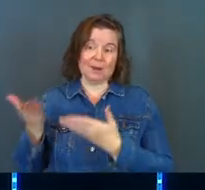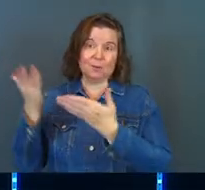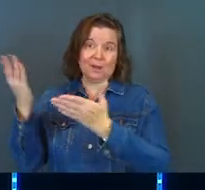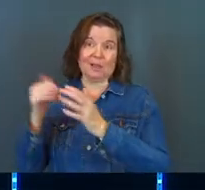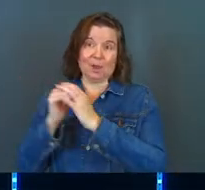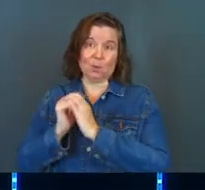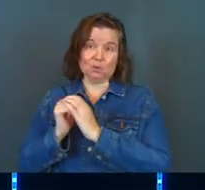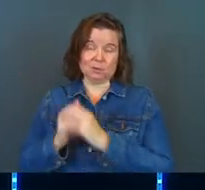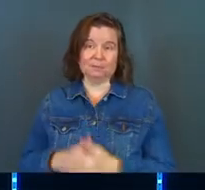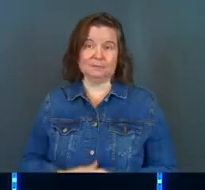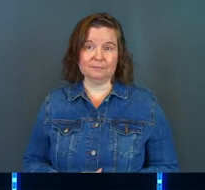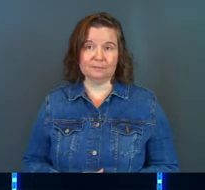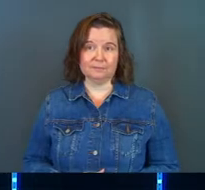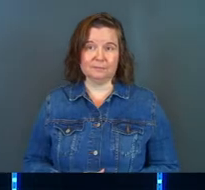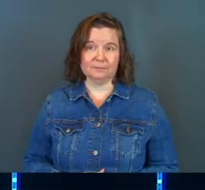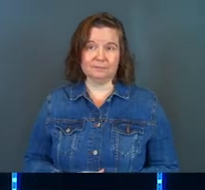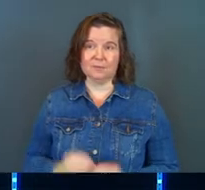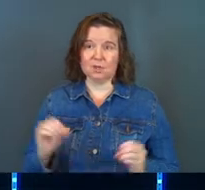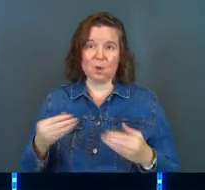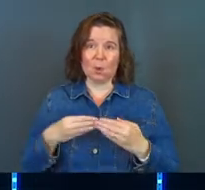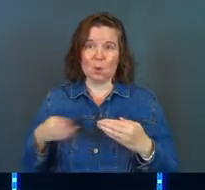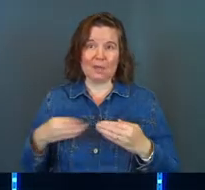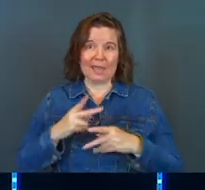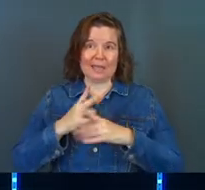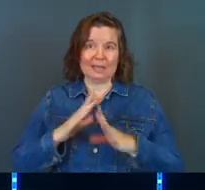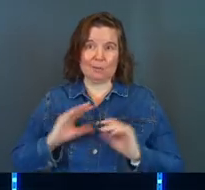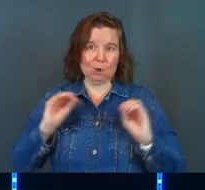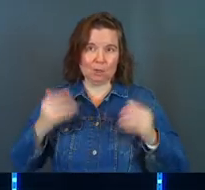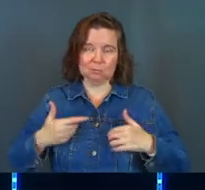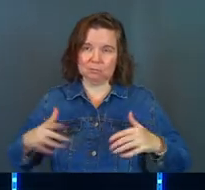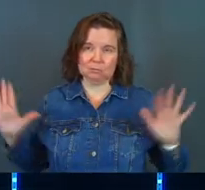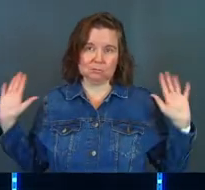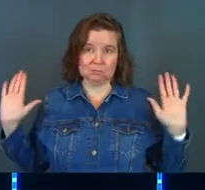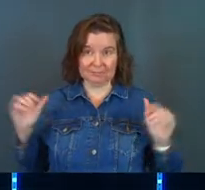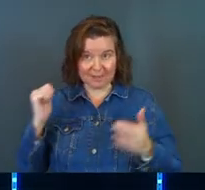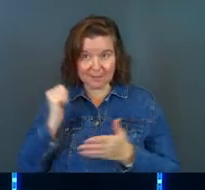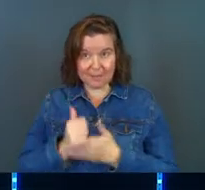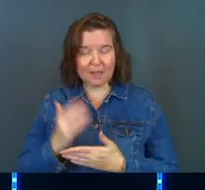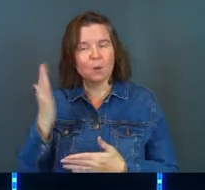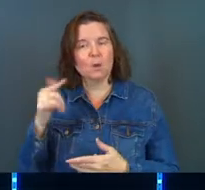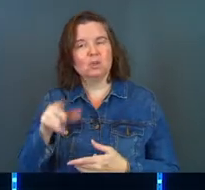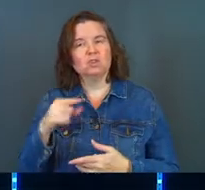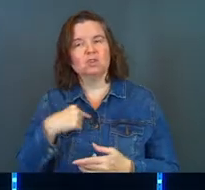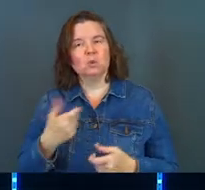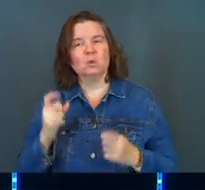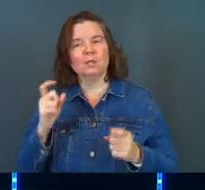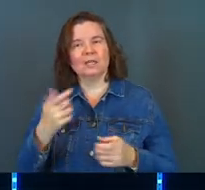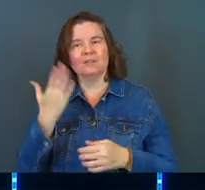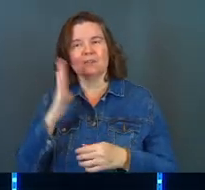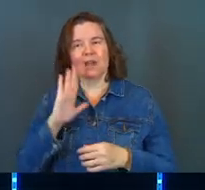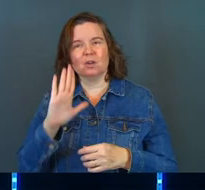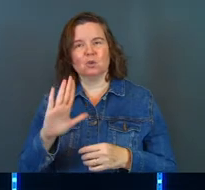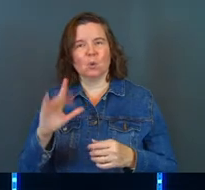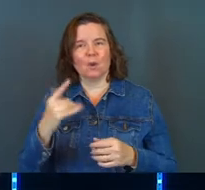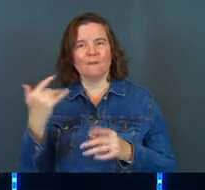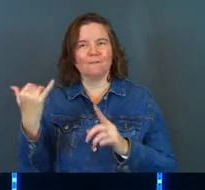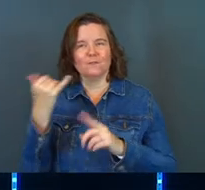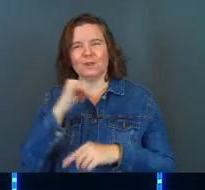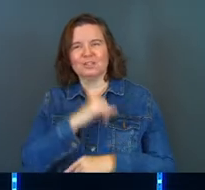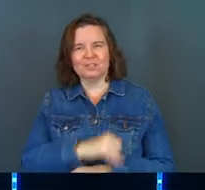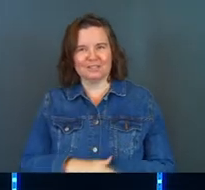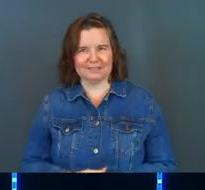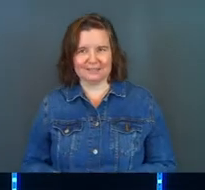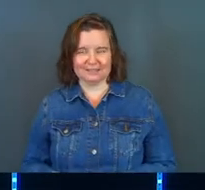lot of worship. No gatekeeper at all. Amen? Why should you give God your